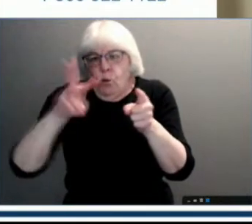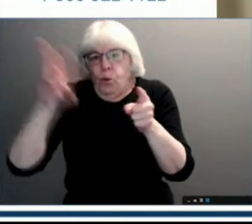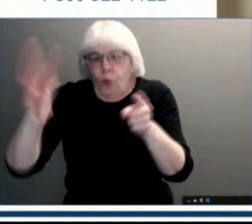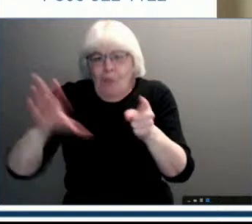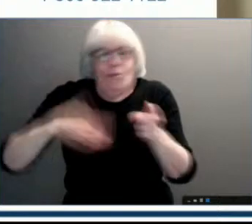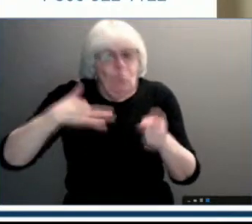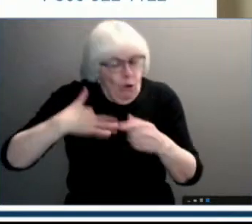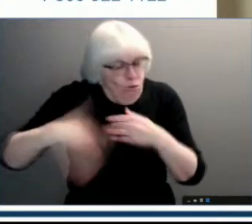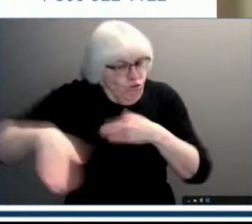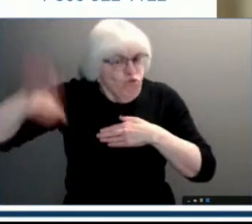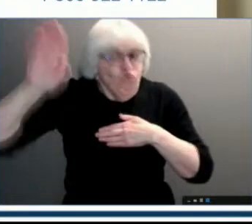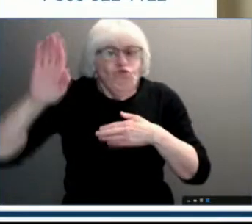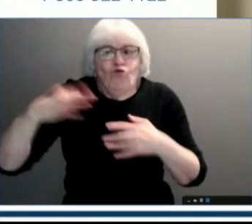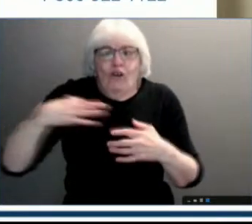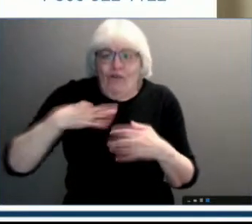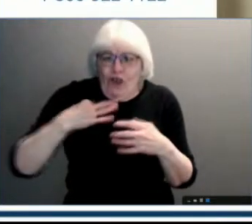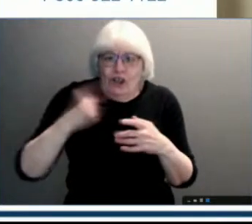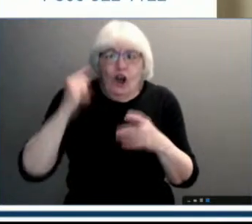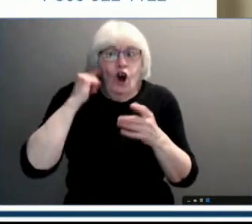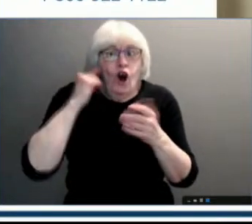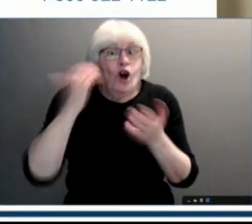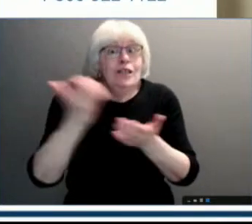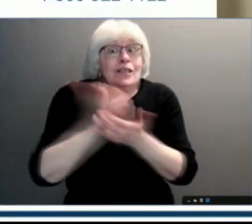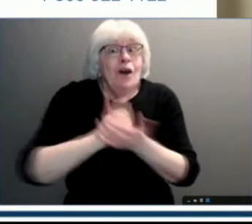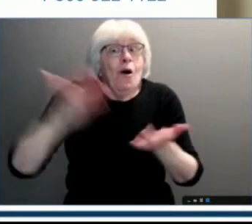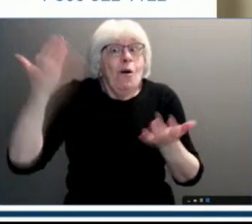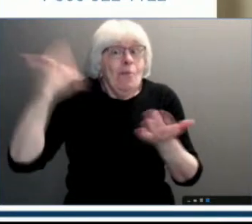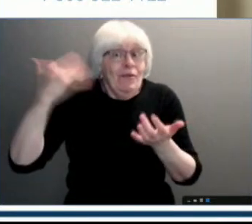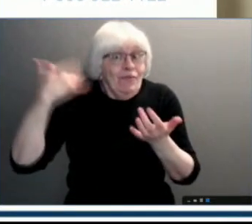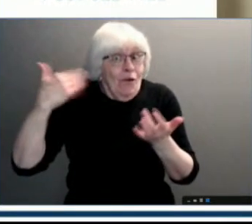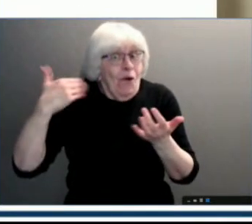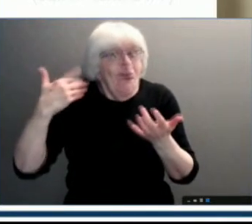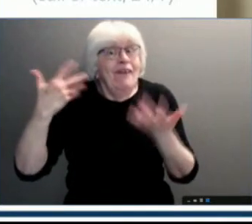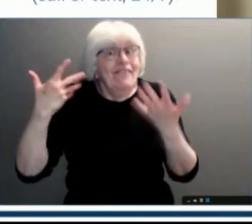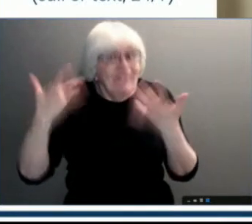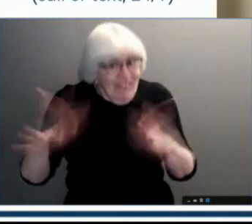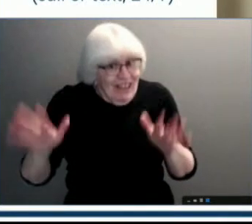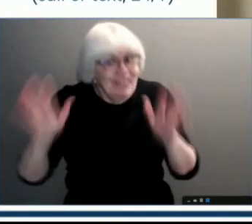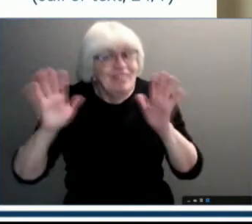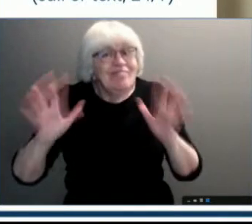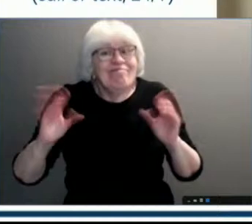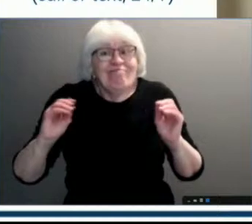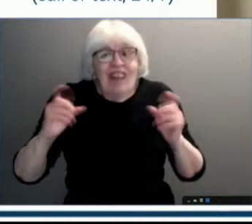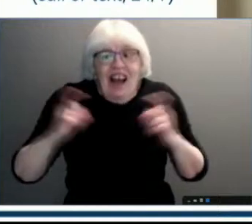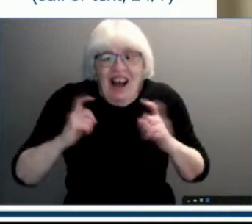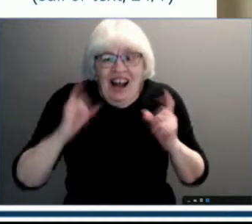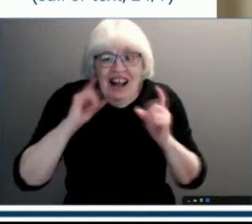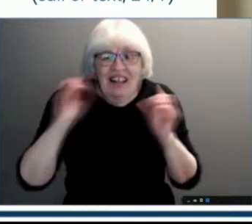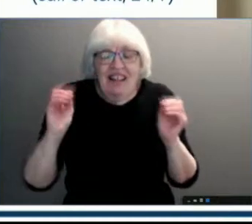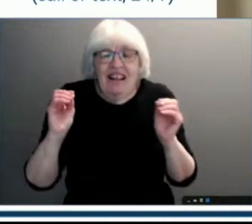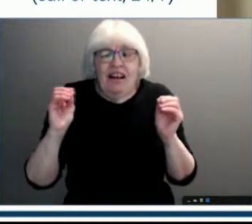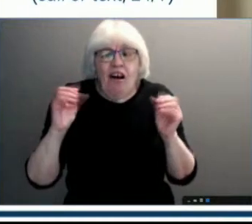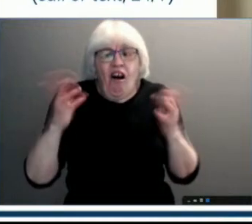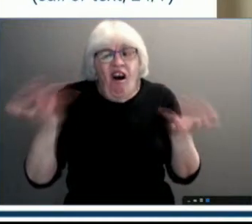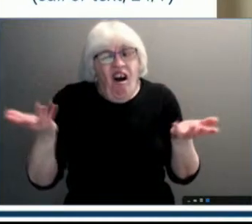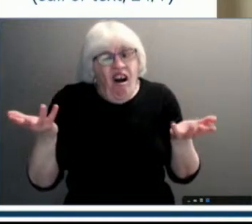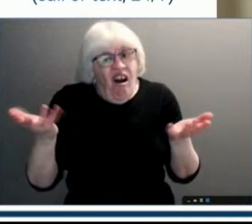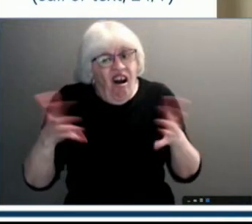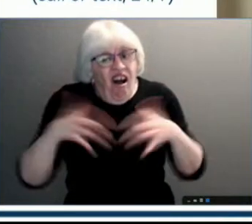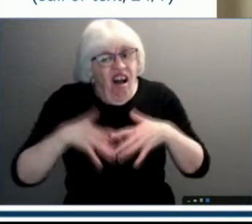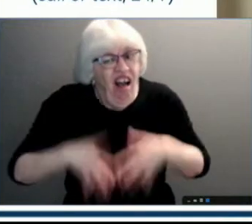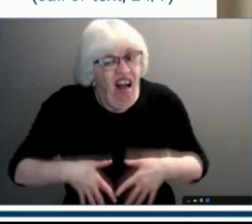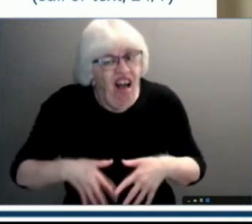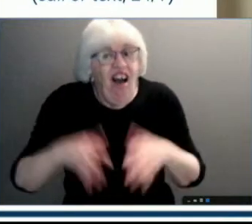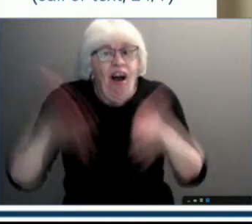former healthcare professionals who did this last spring and didn't hear back and were discouraged. Please know that we have heard you.